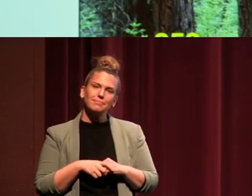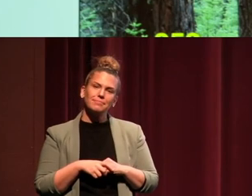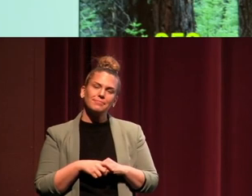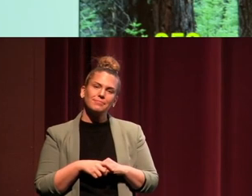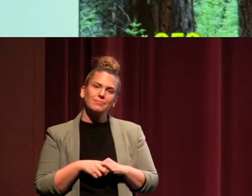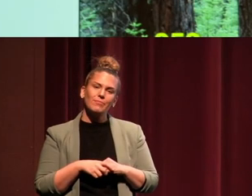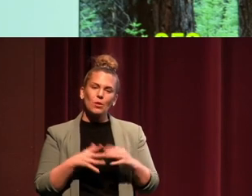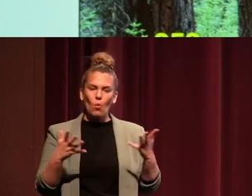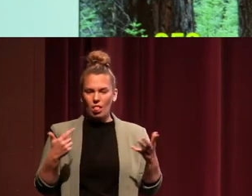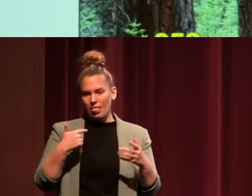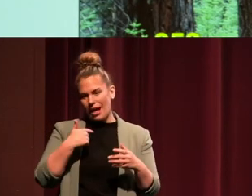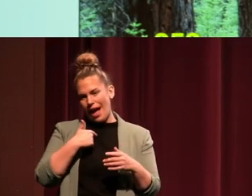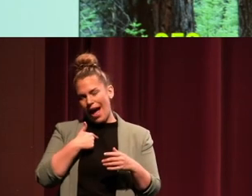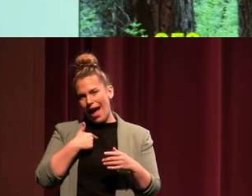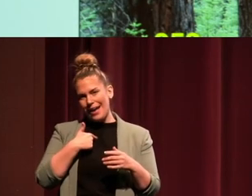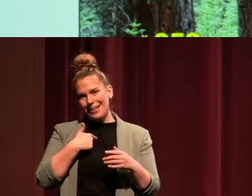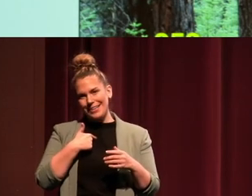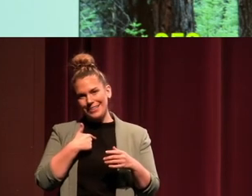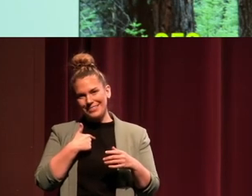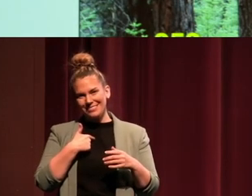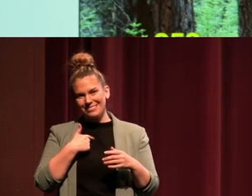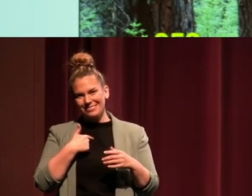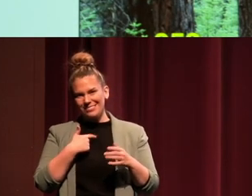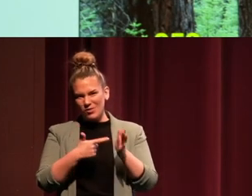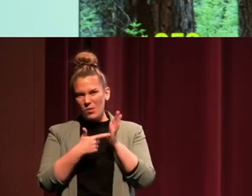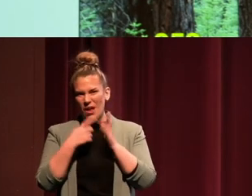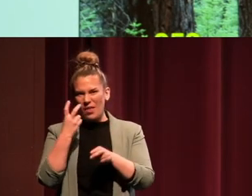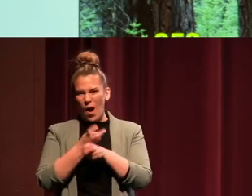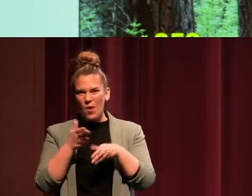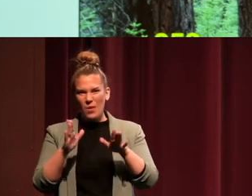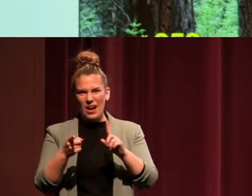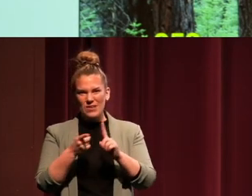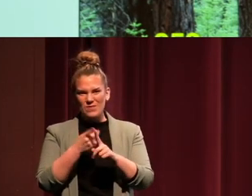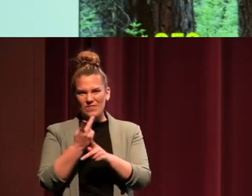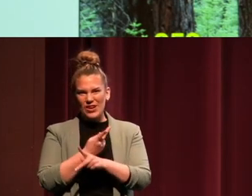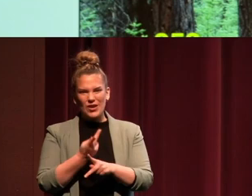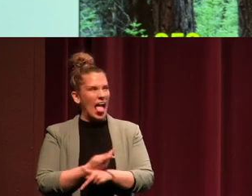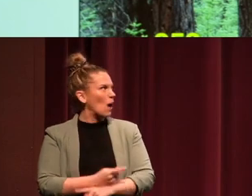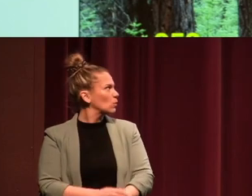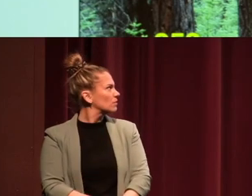Well, I took the hard way to figure that out. I just want you to know that.